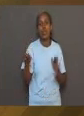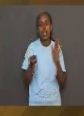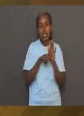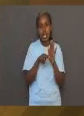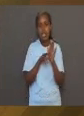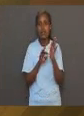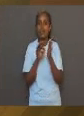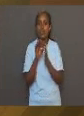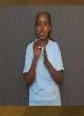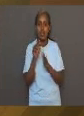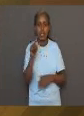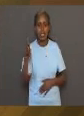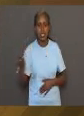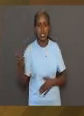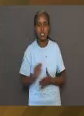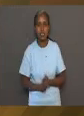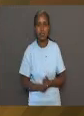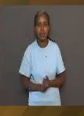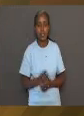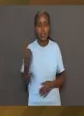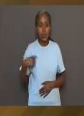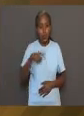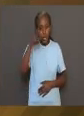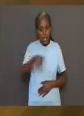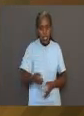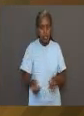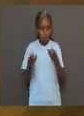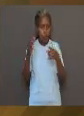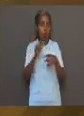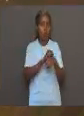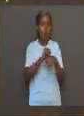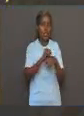negative numbers yet. We need more practice.